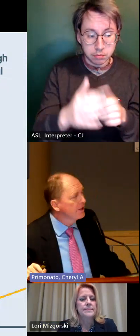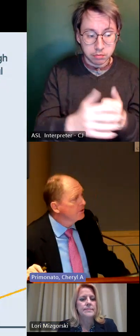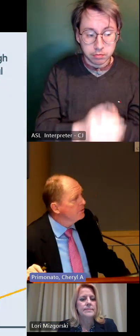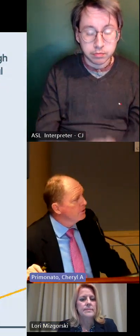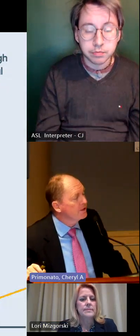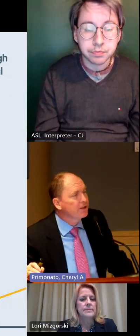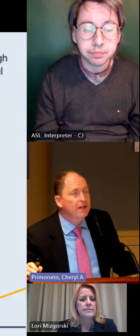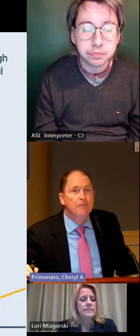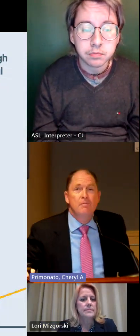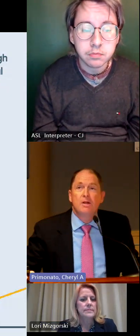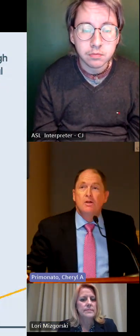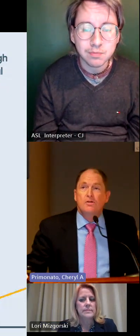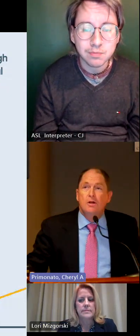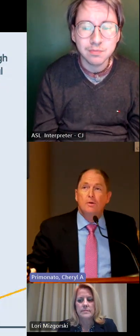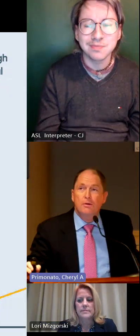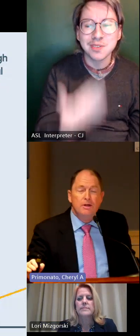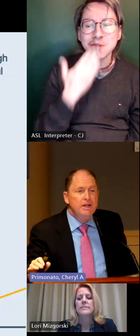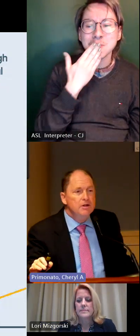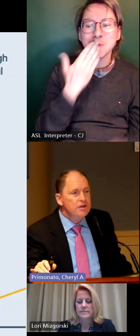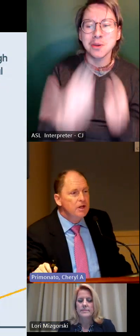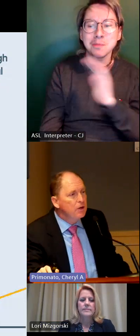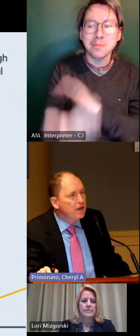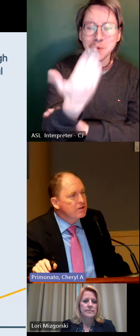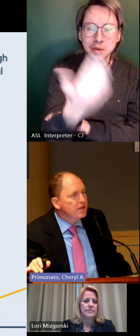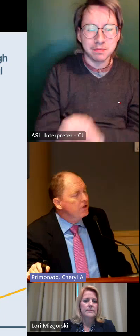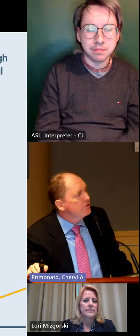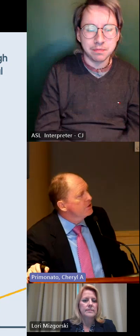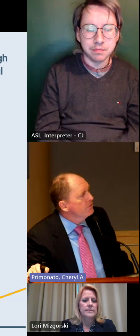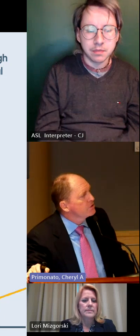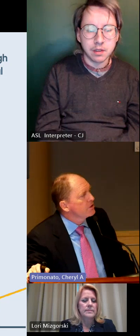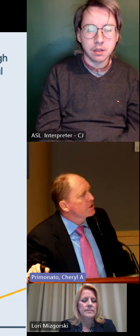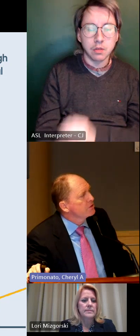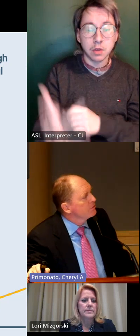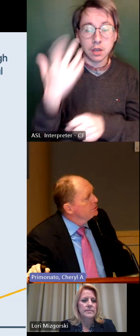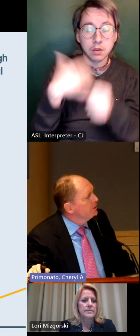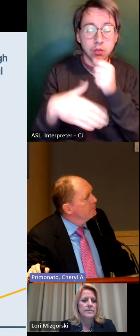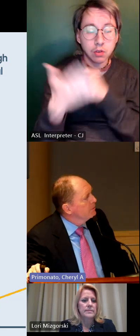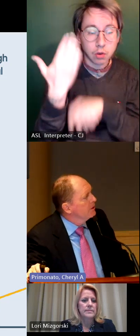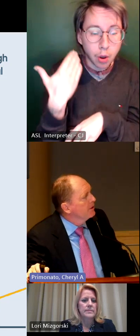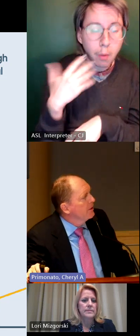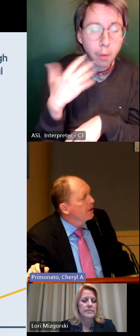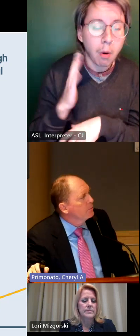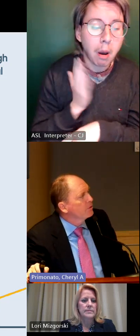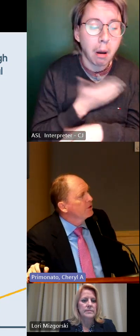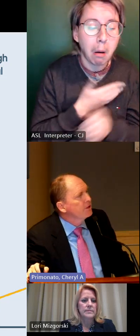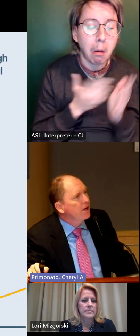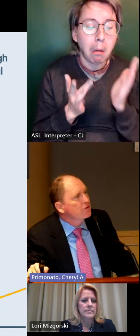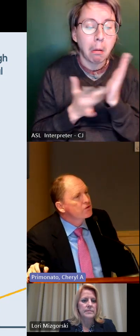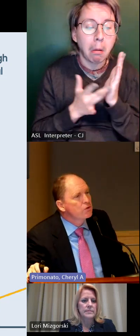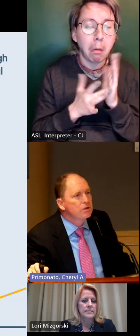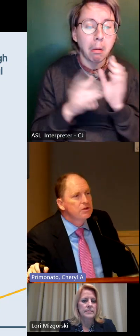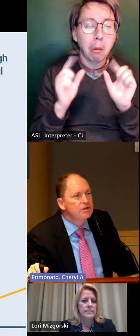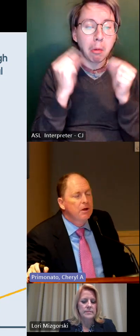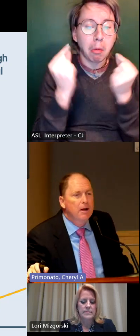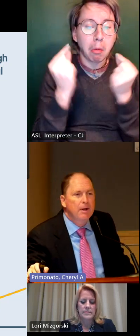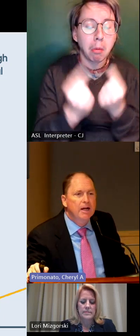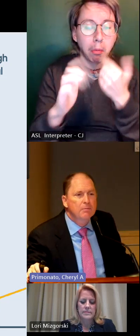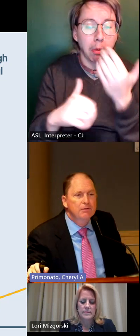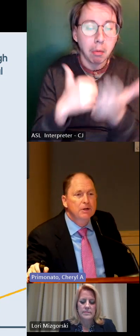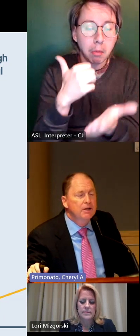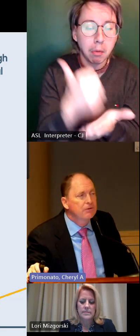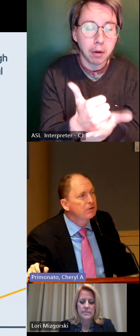Thank you, and good morning again. So 3 years ago, our technology infrastructure group implemented an upgraded file